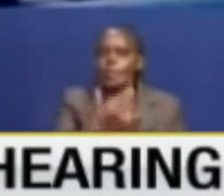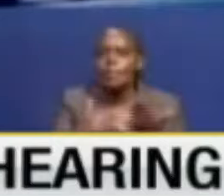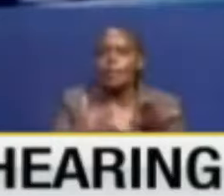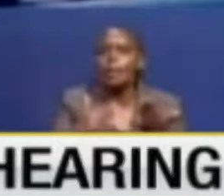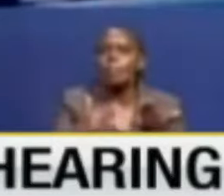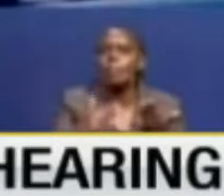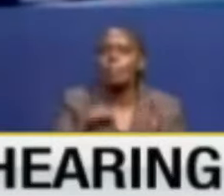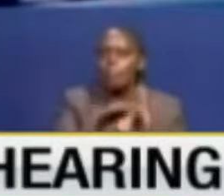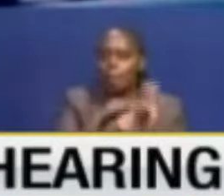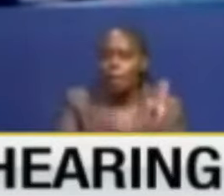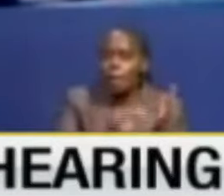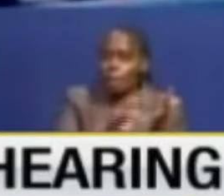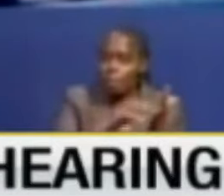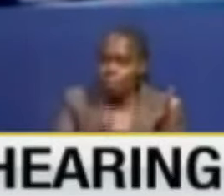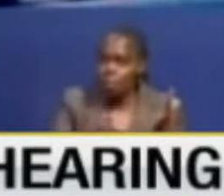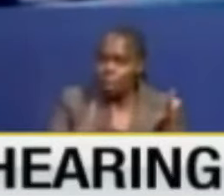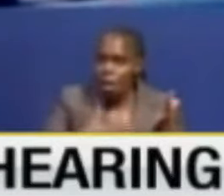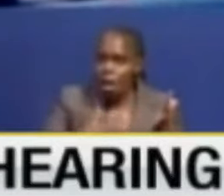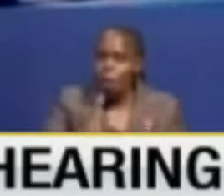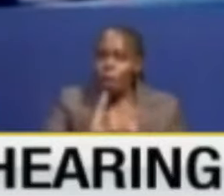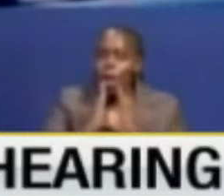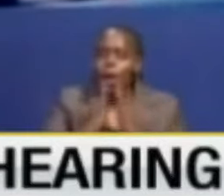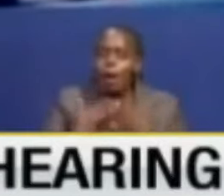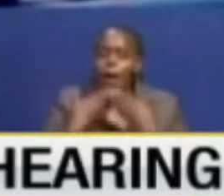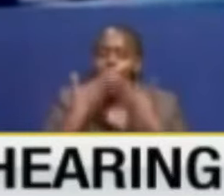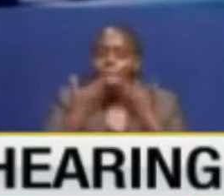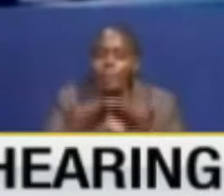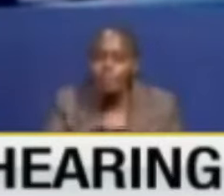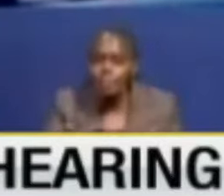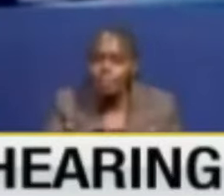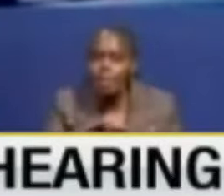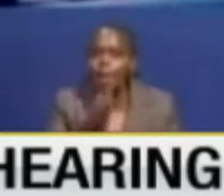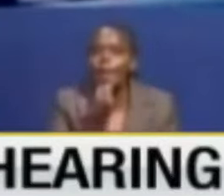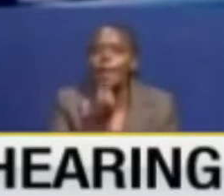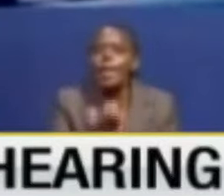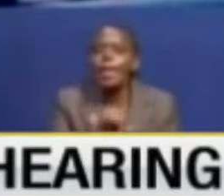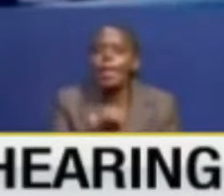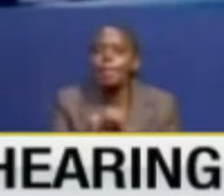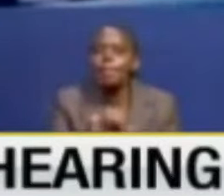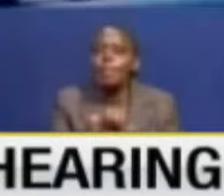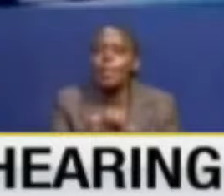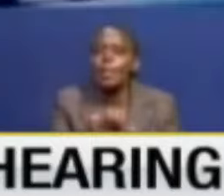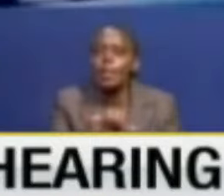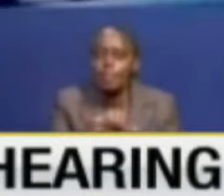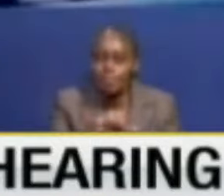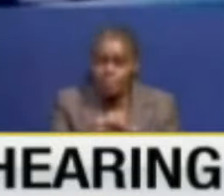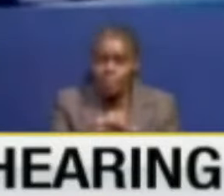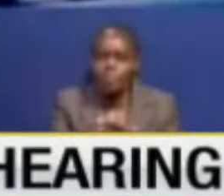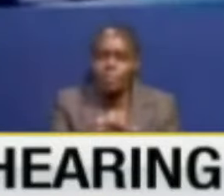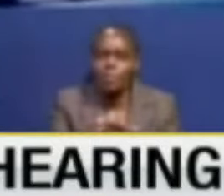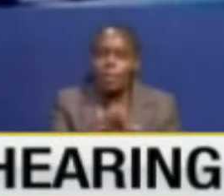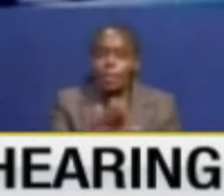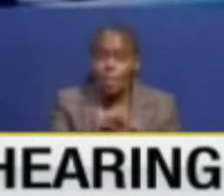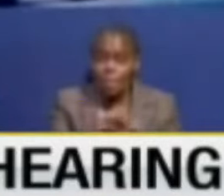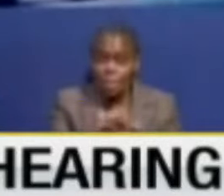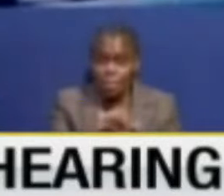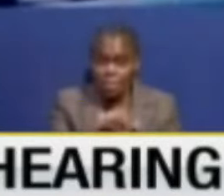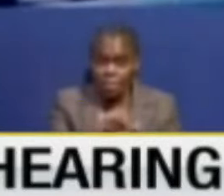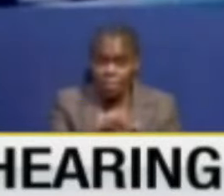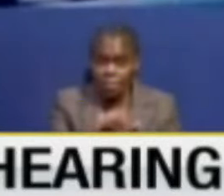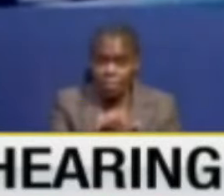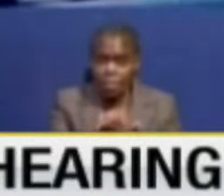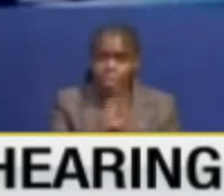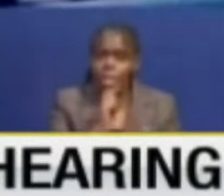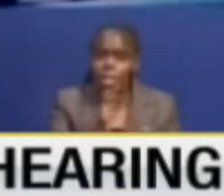from the response, our reply is simple. Evidence, the credibility or otherwise of evidence is